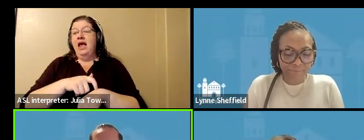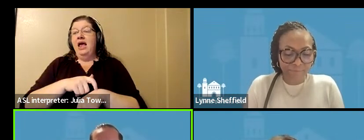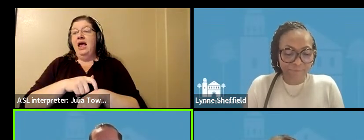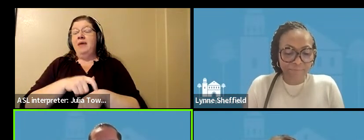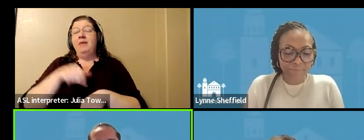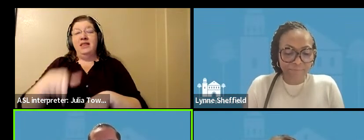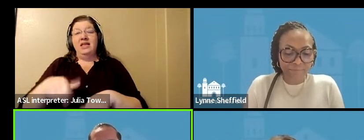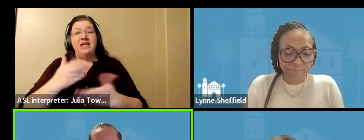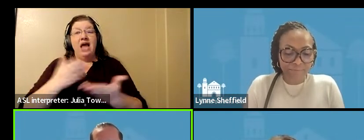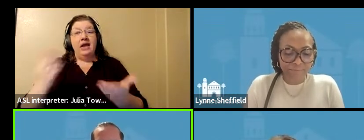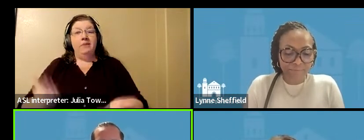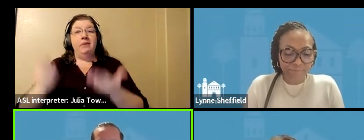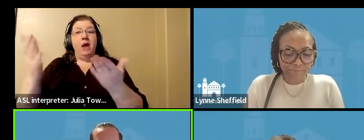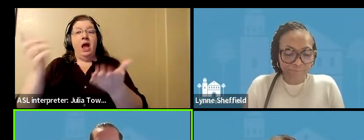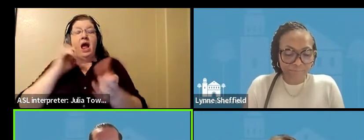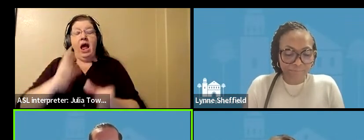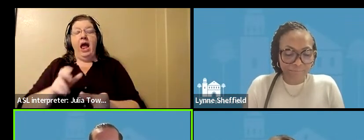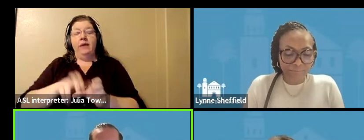myself